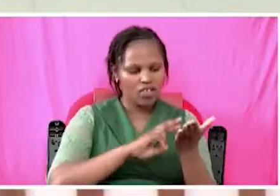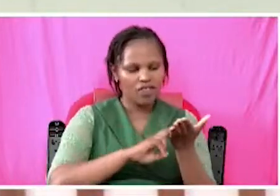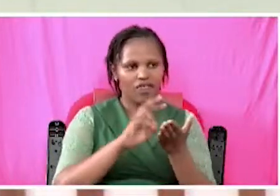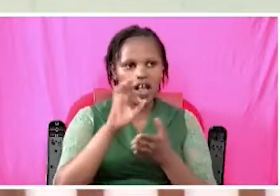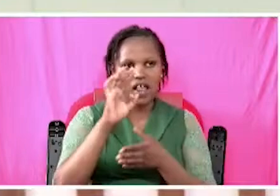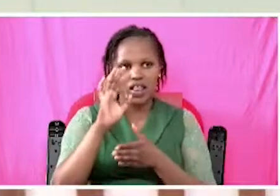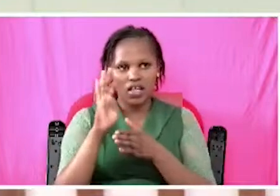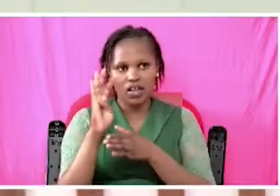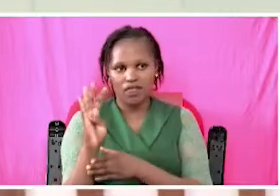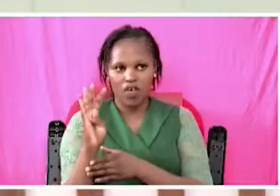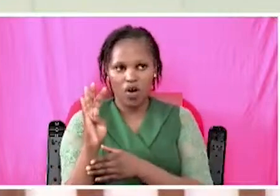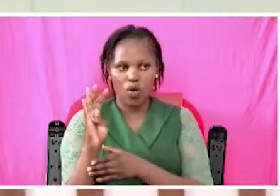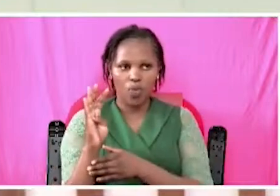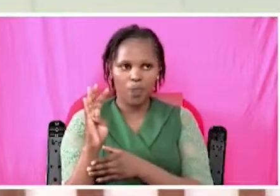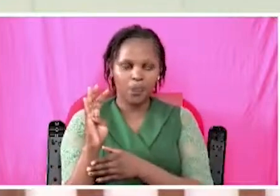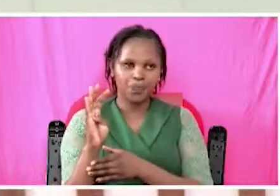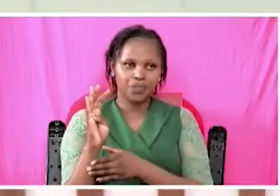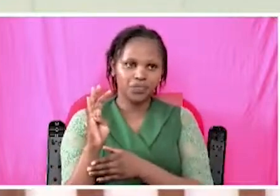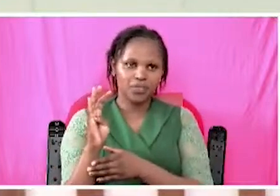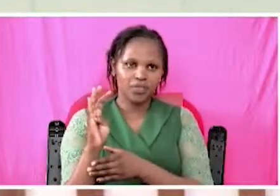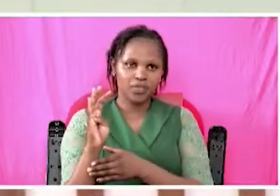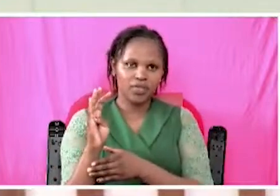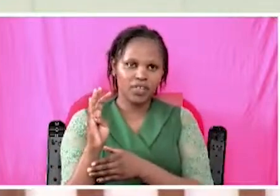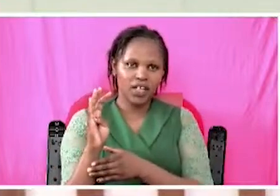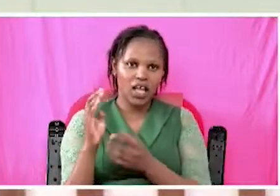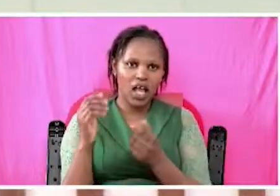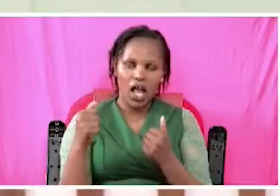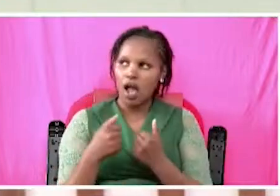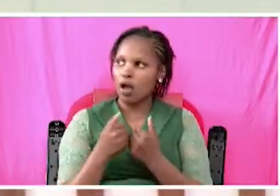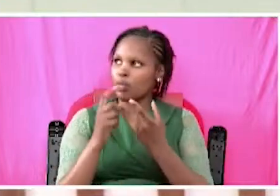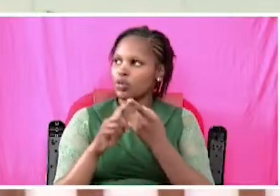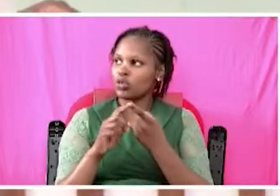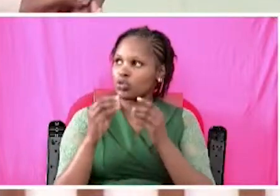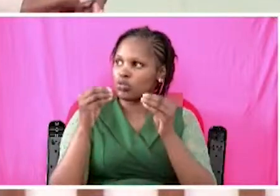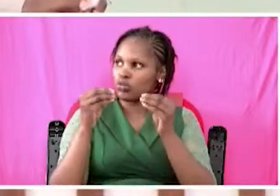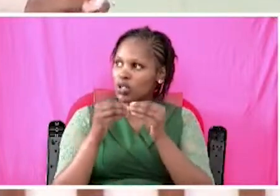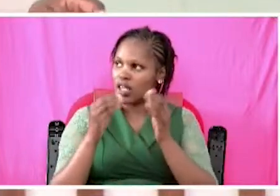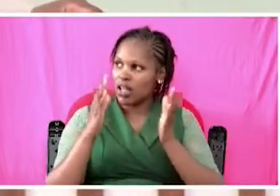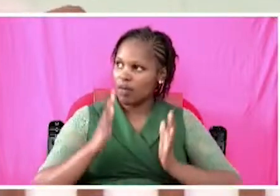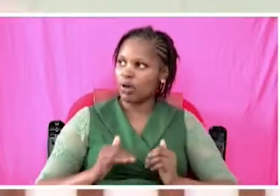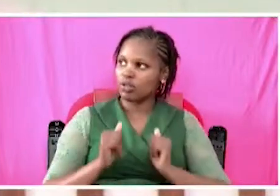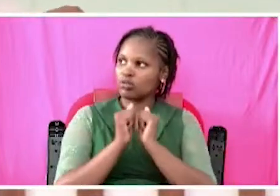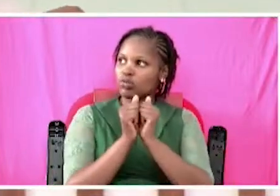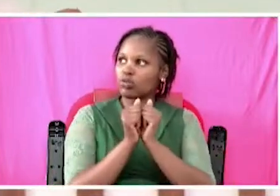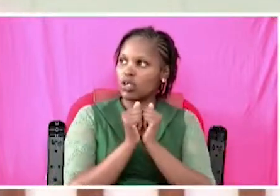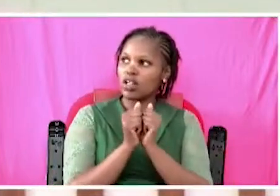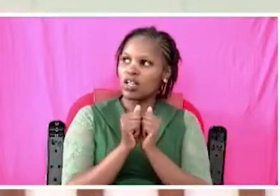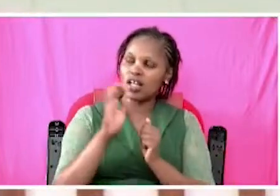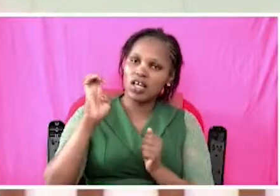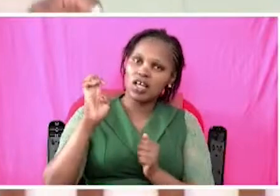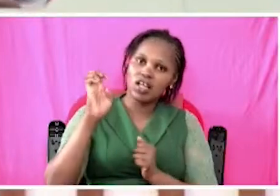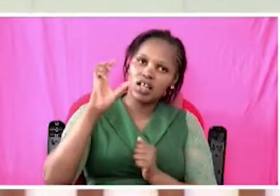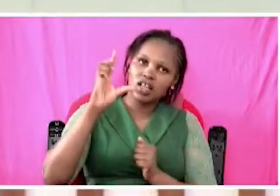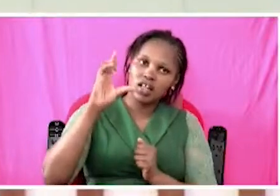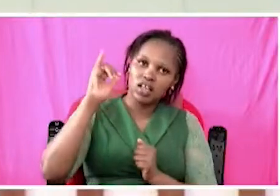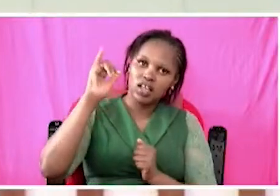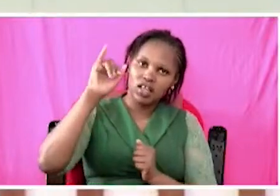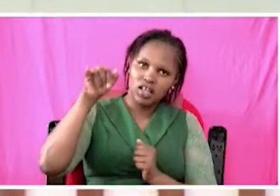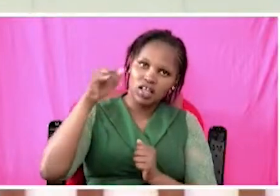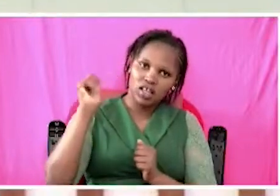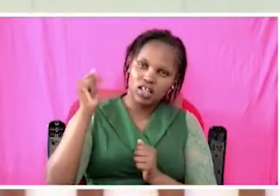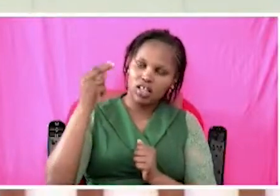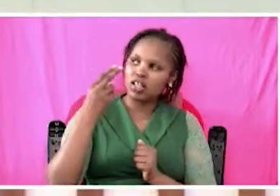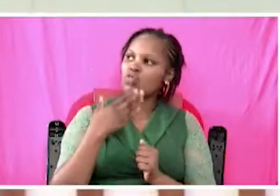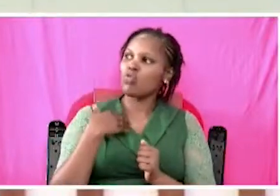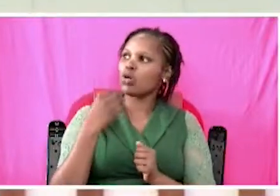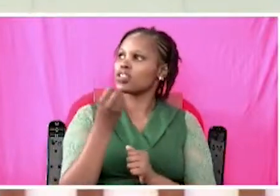4, he actually leaves the person they were with. Elijah was afraid then for his life when he